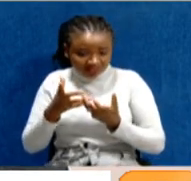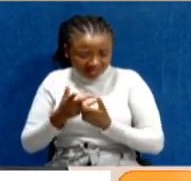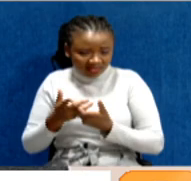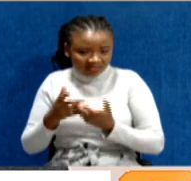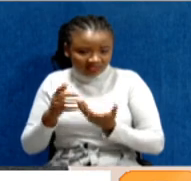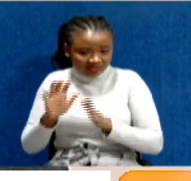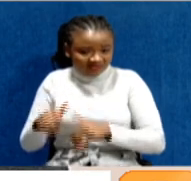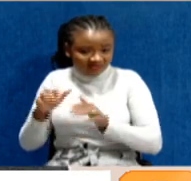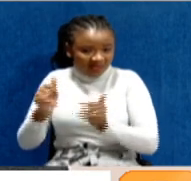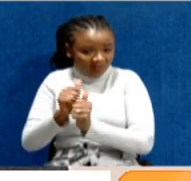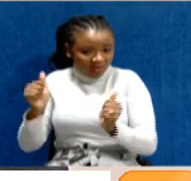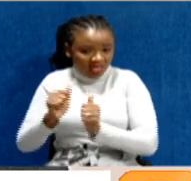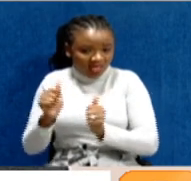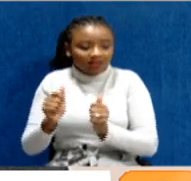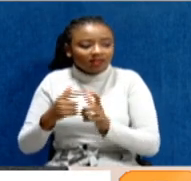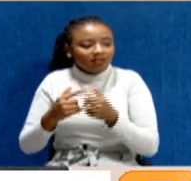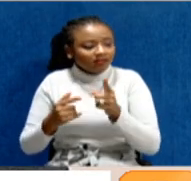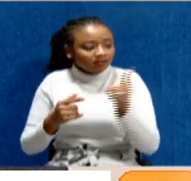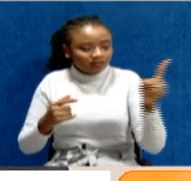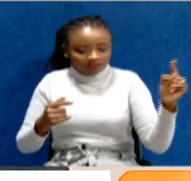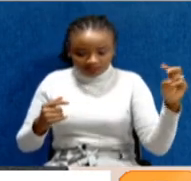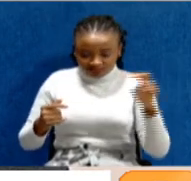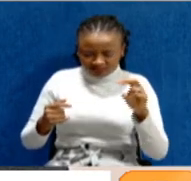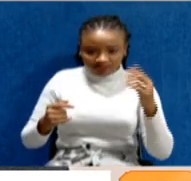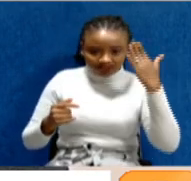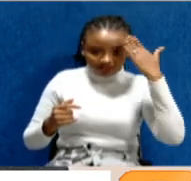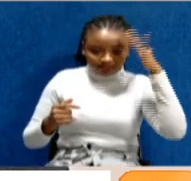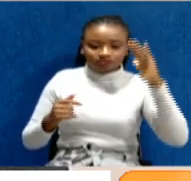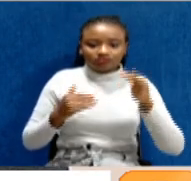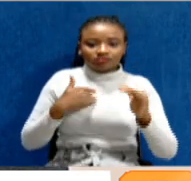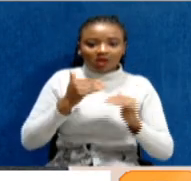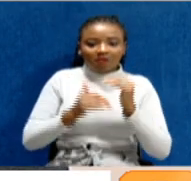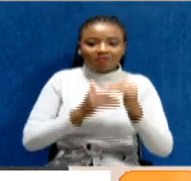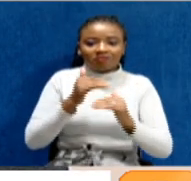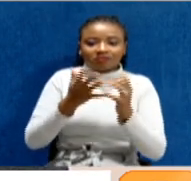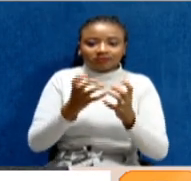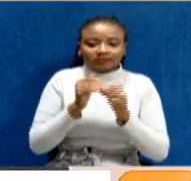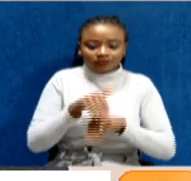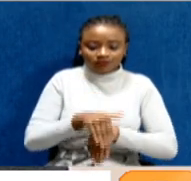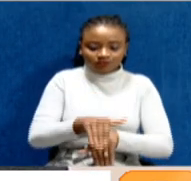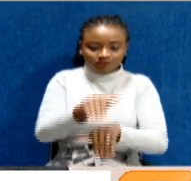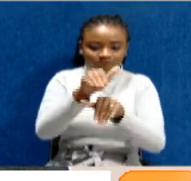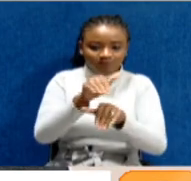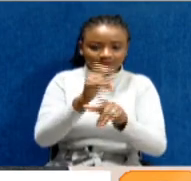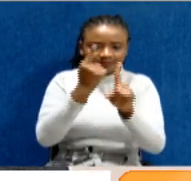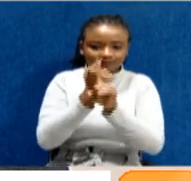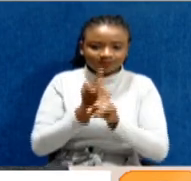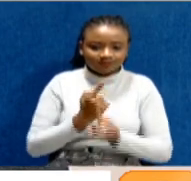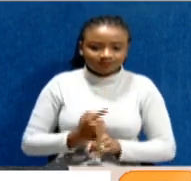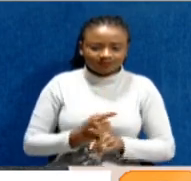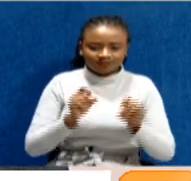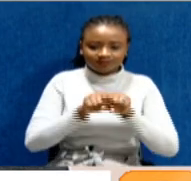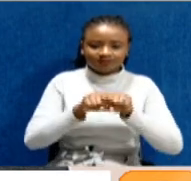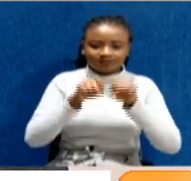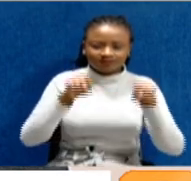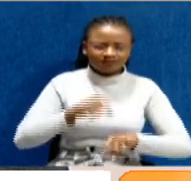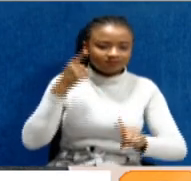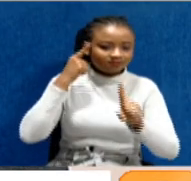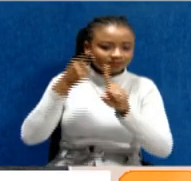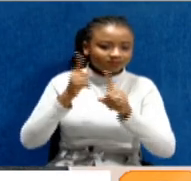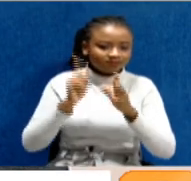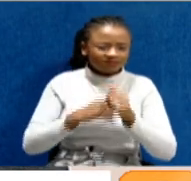that consumers are aware that there are these certification processes that have been put in the various systems to ensure